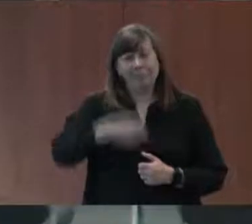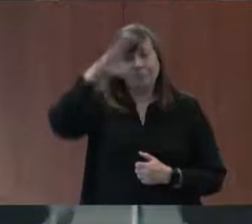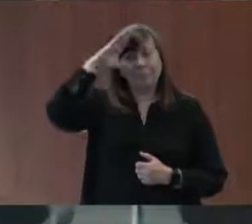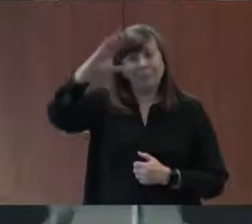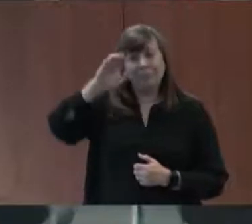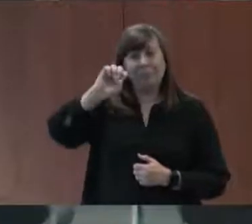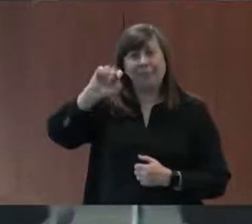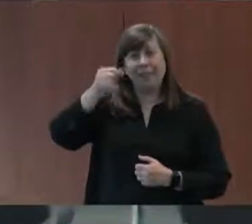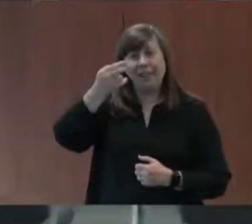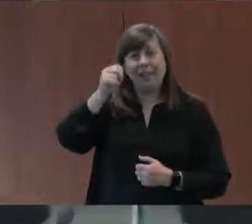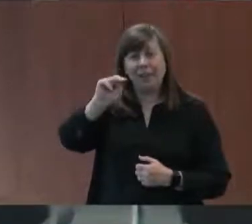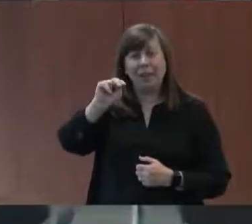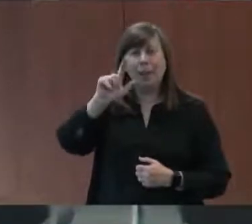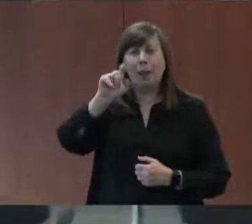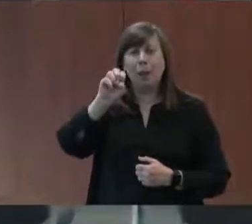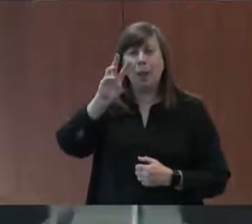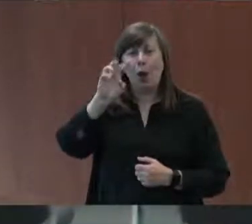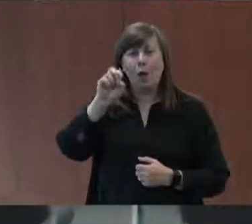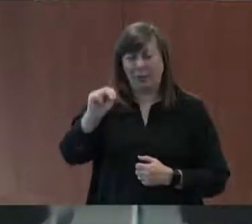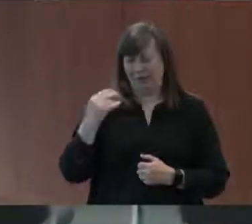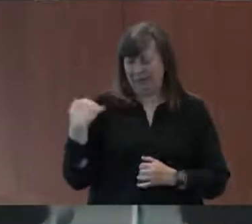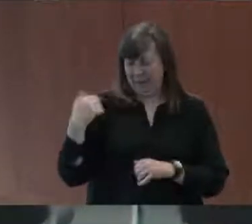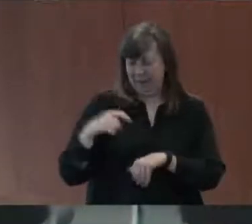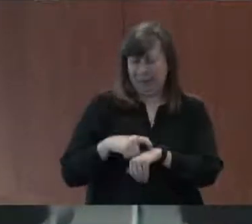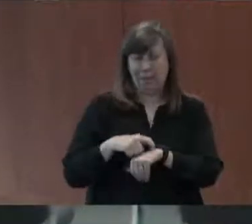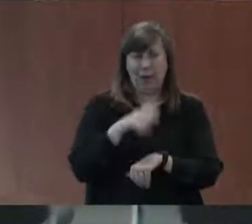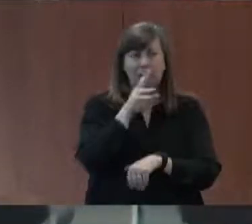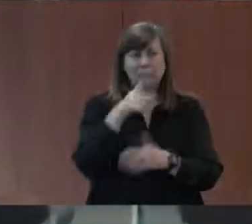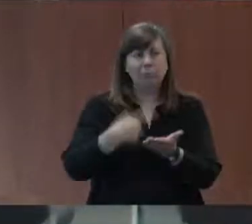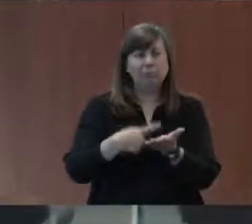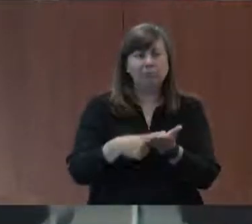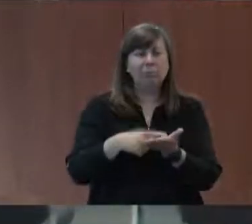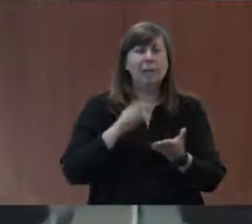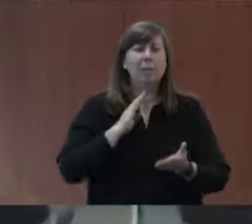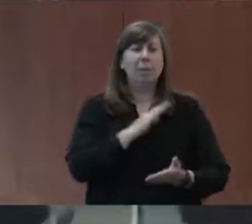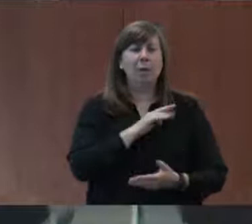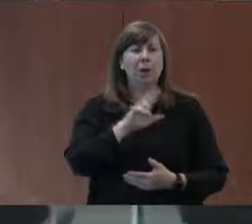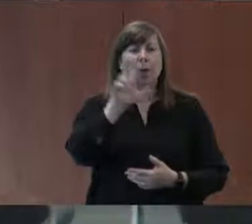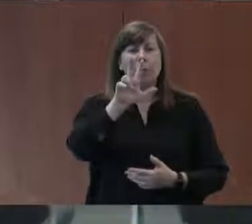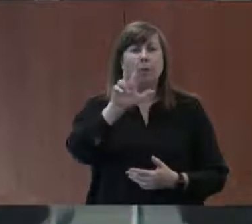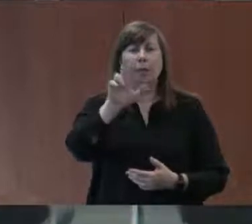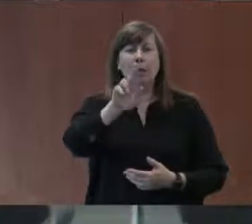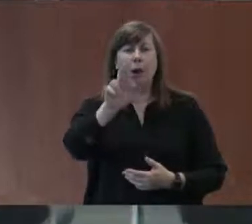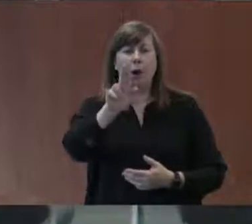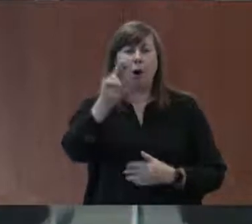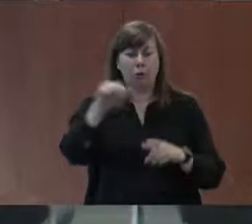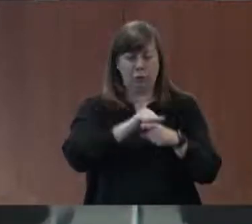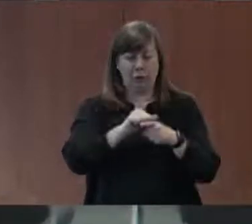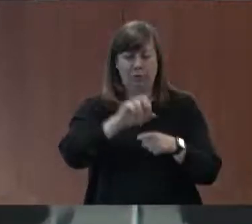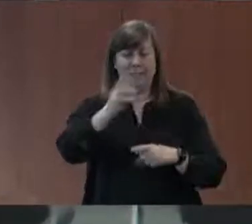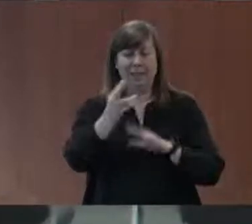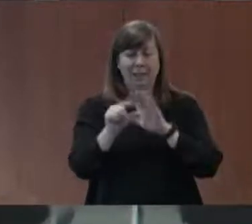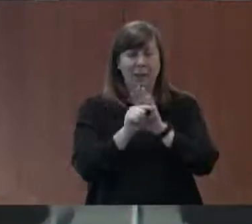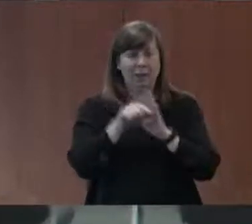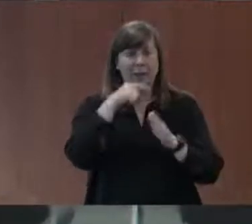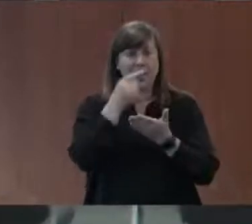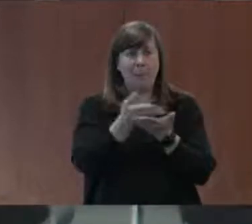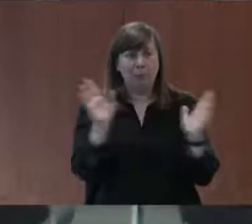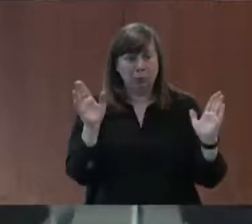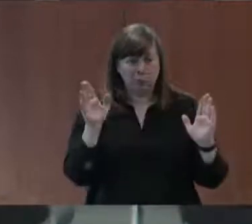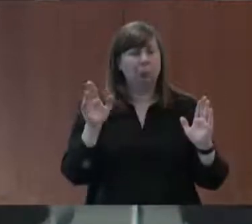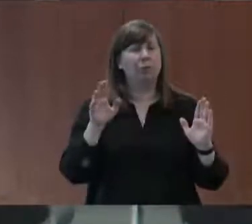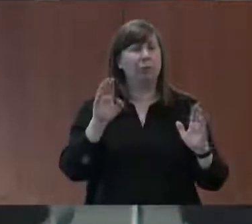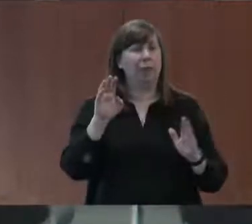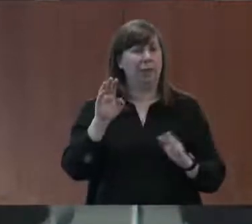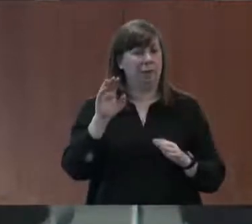Hello, I'm Ethan Lowen, and last time that I spoke, I discussed this board's 3R training for the 6th graders and the new public school standards that